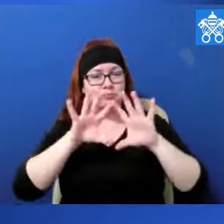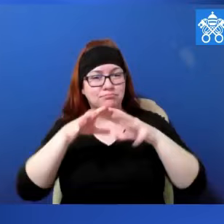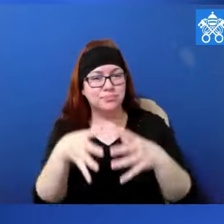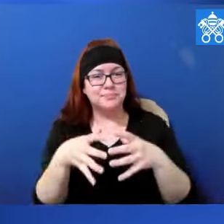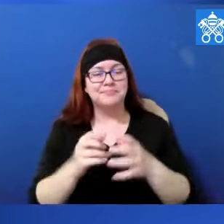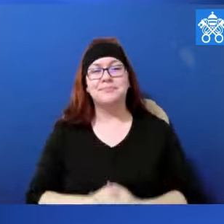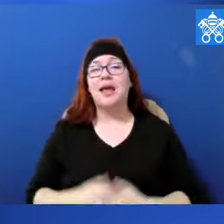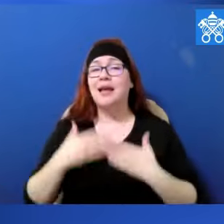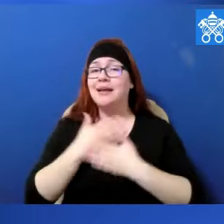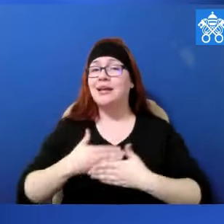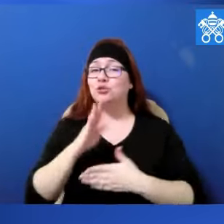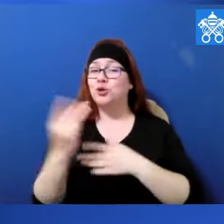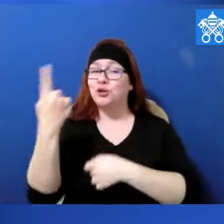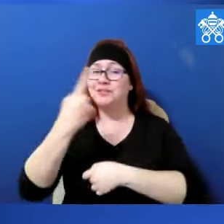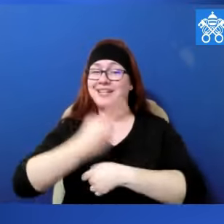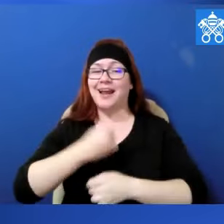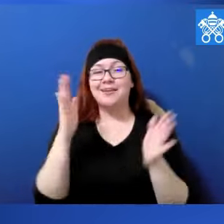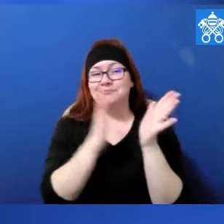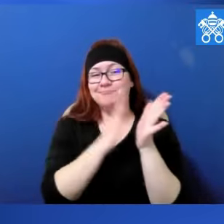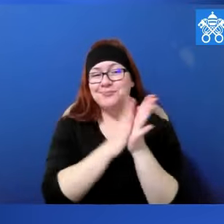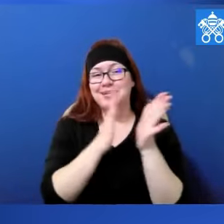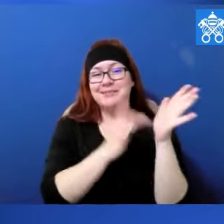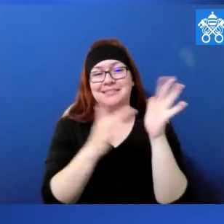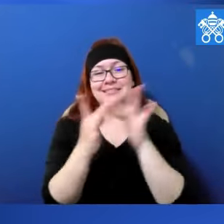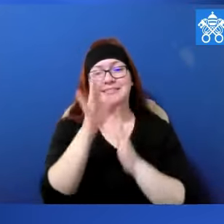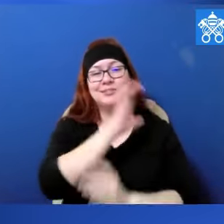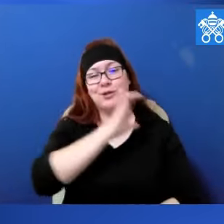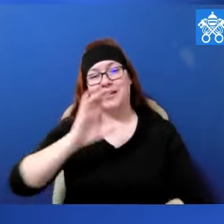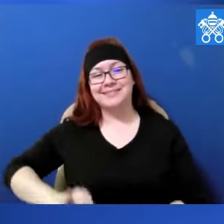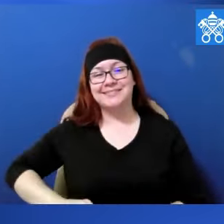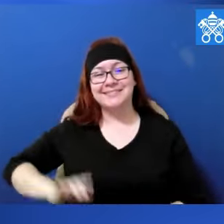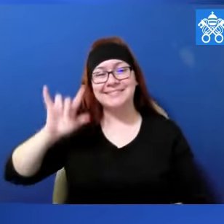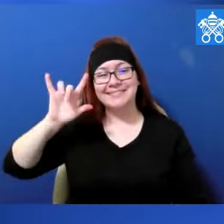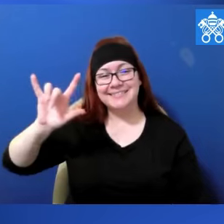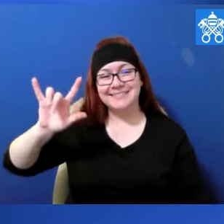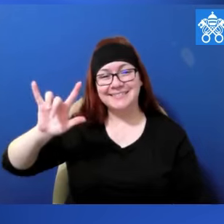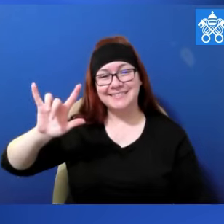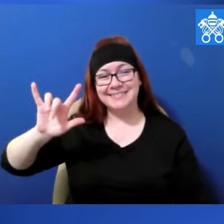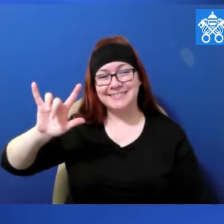or evening, wherever you are. Laudetur Jesus Christus, praise be Jesus Christ.